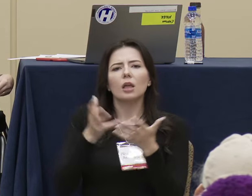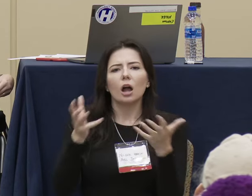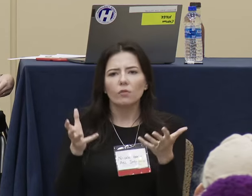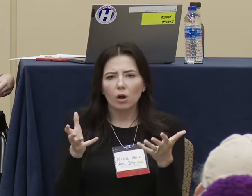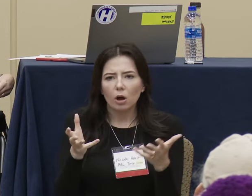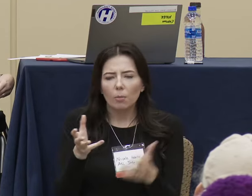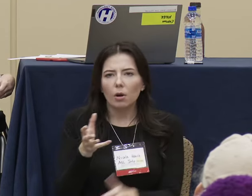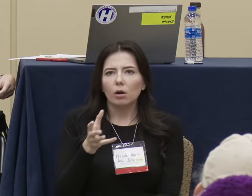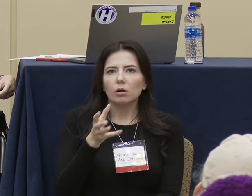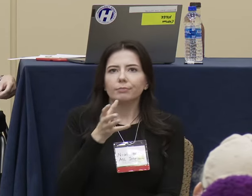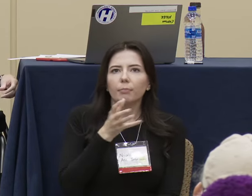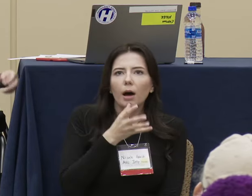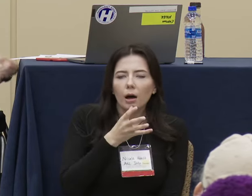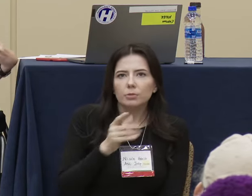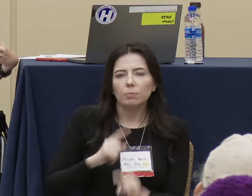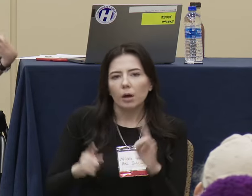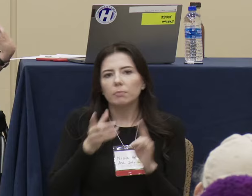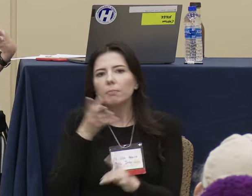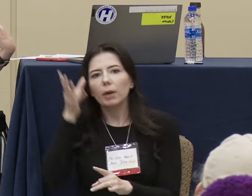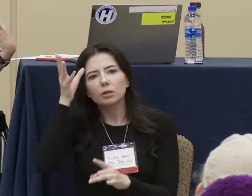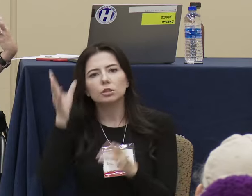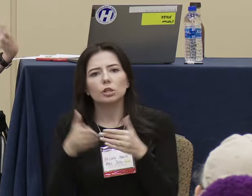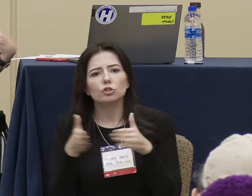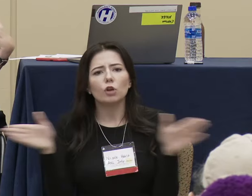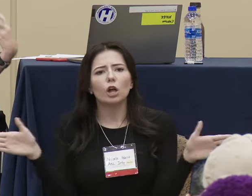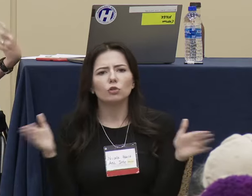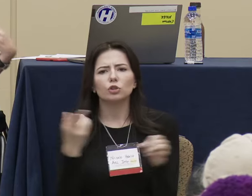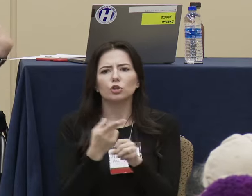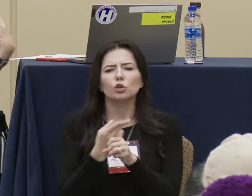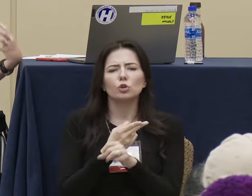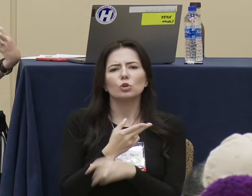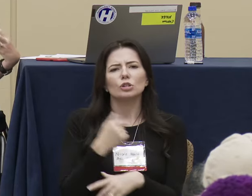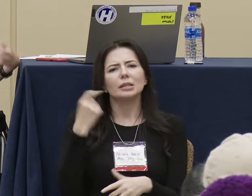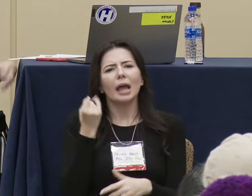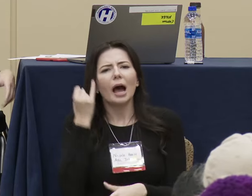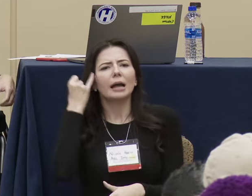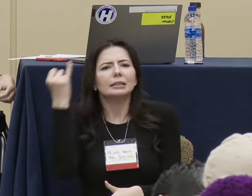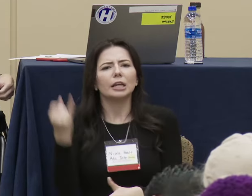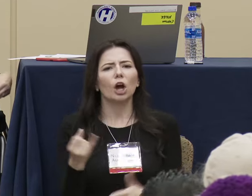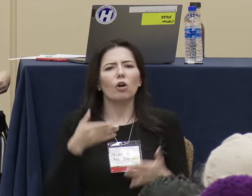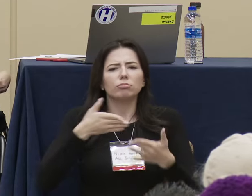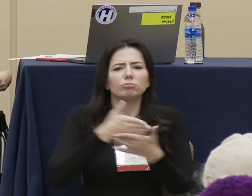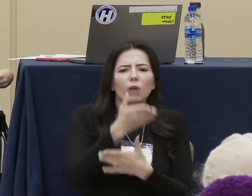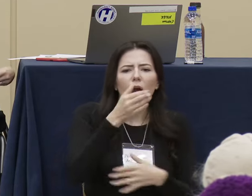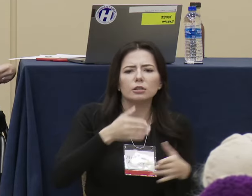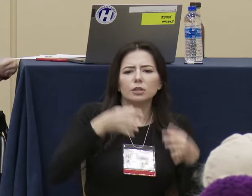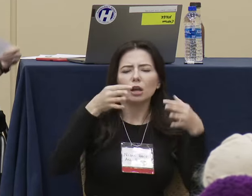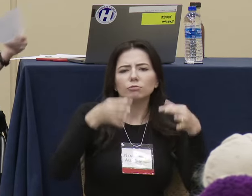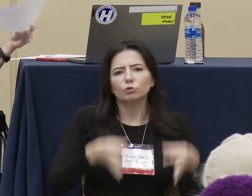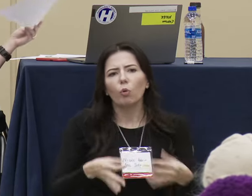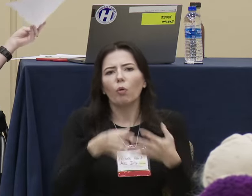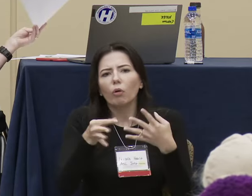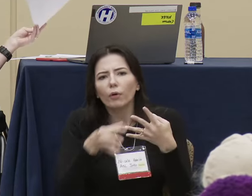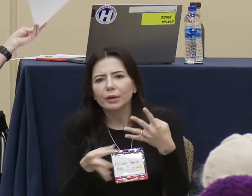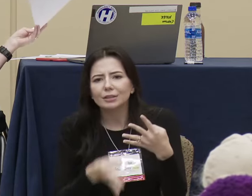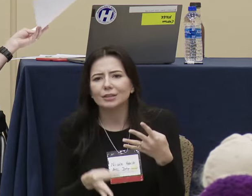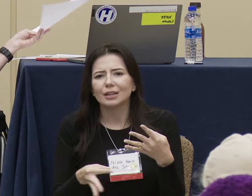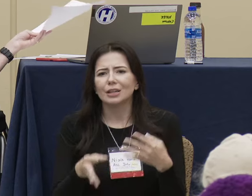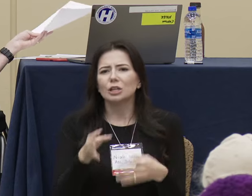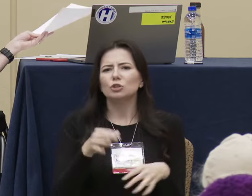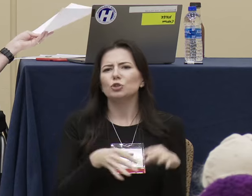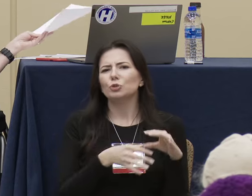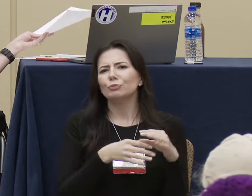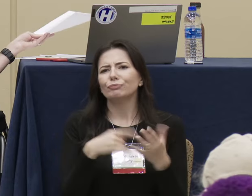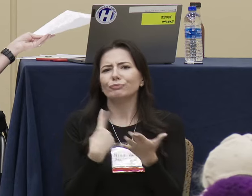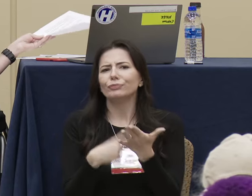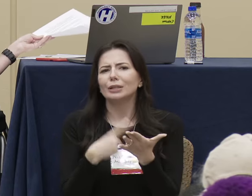but parents in general, that really use the notion of rights and choice to talk about how their kids need to stay in